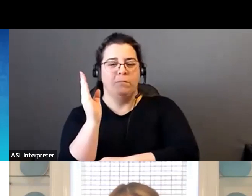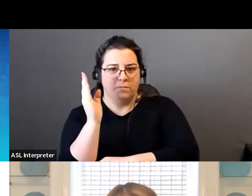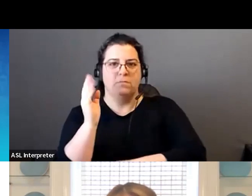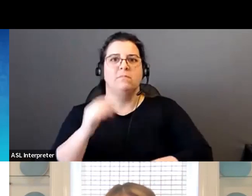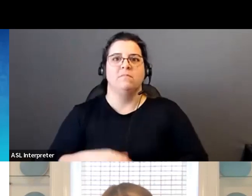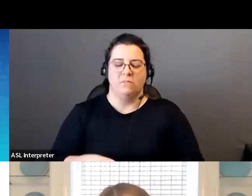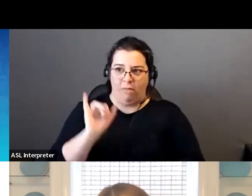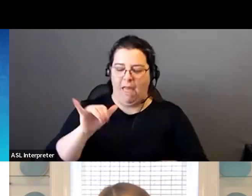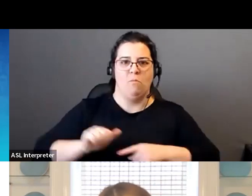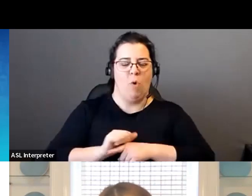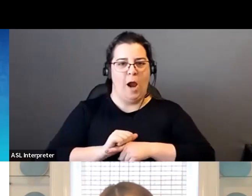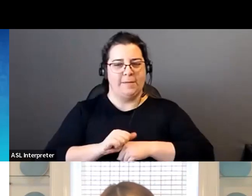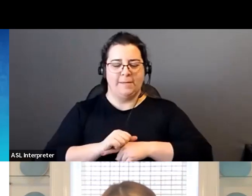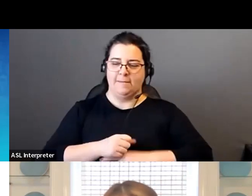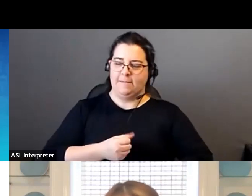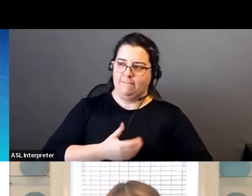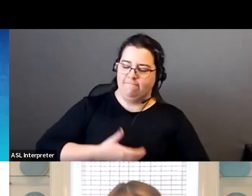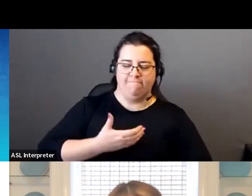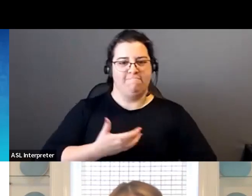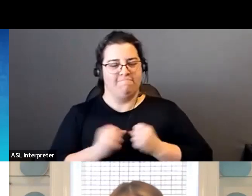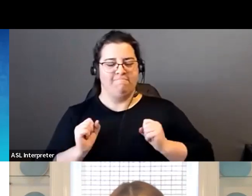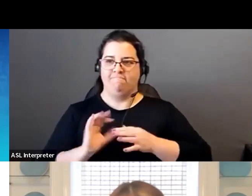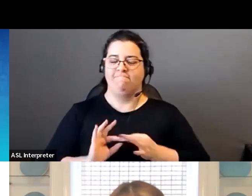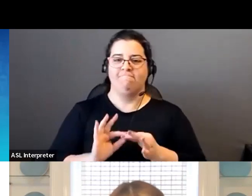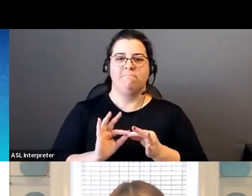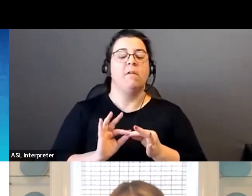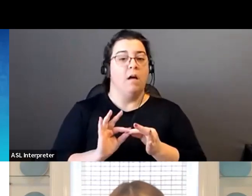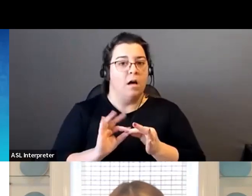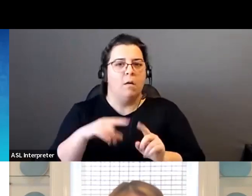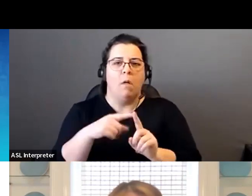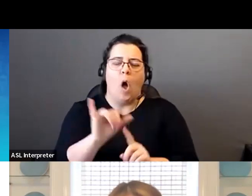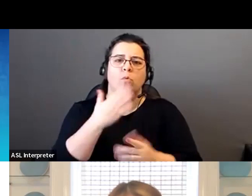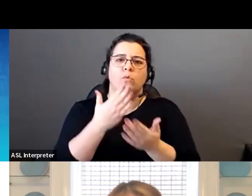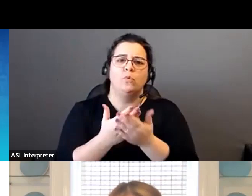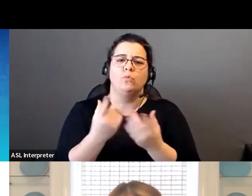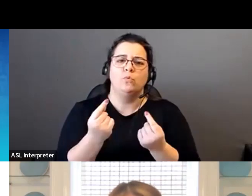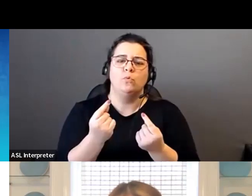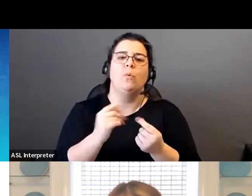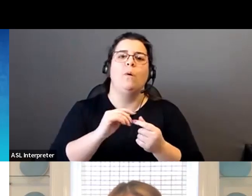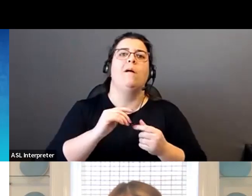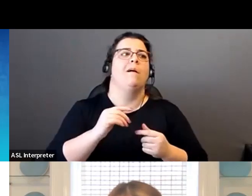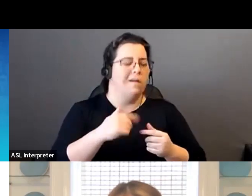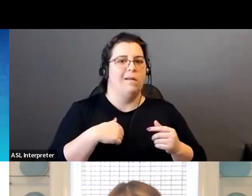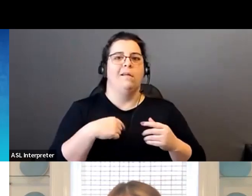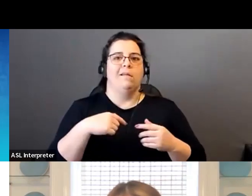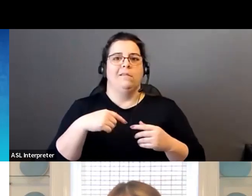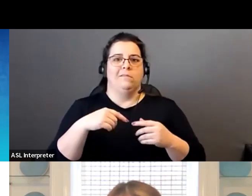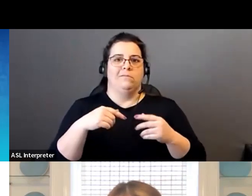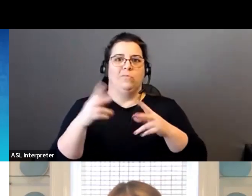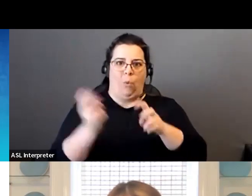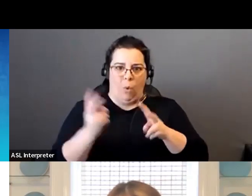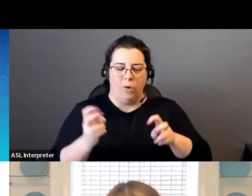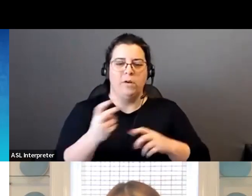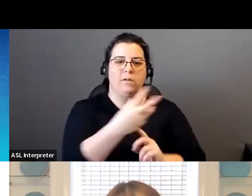Because what you think people are hearing and what you think they're hearing can be two different things. And also too, if you have